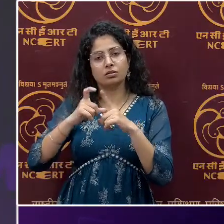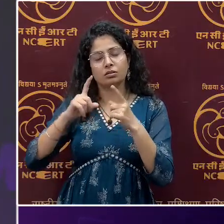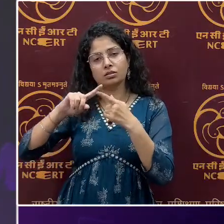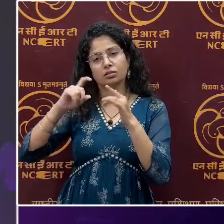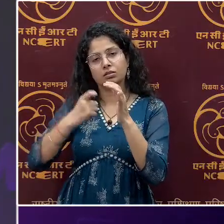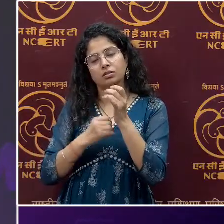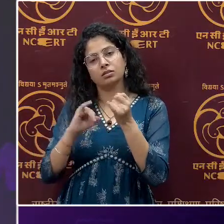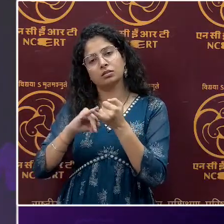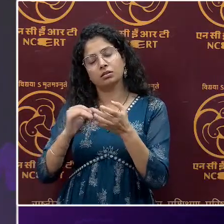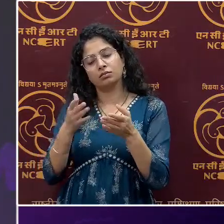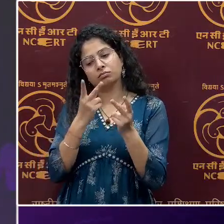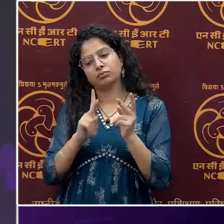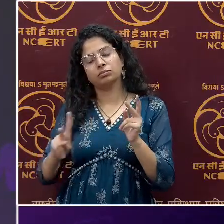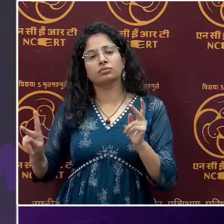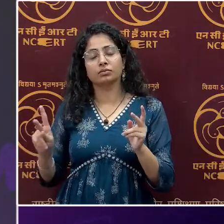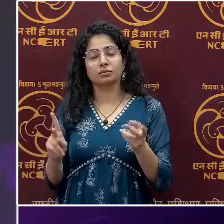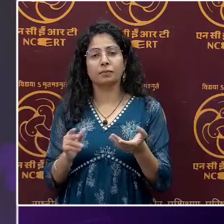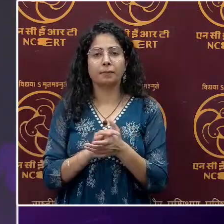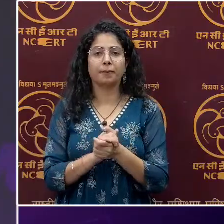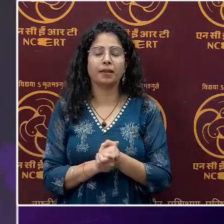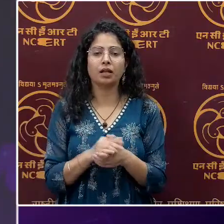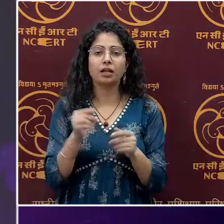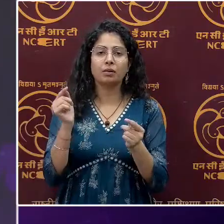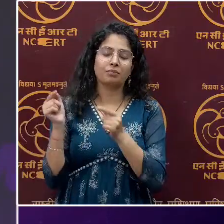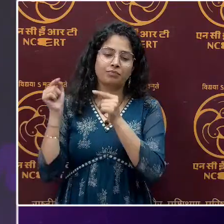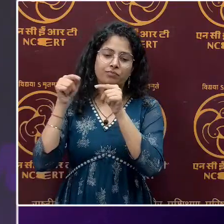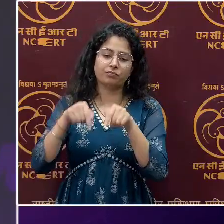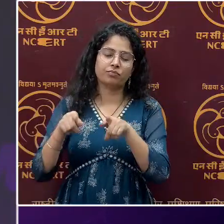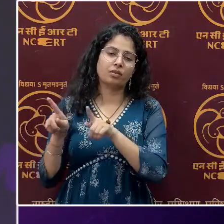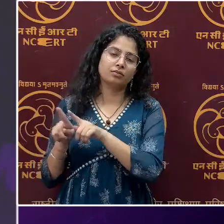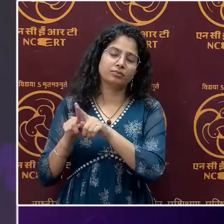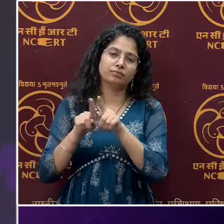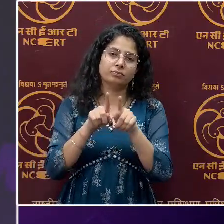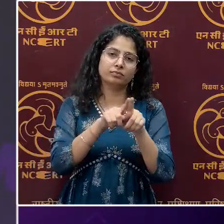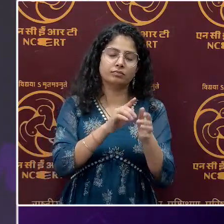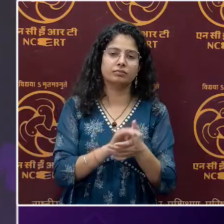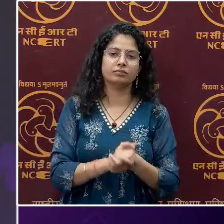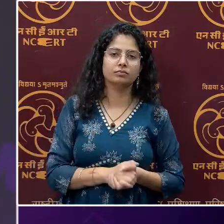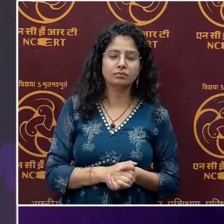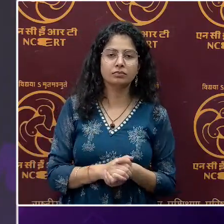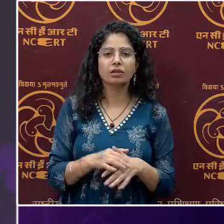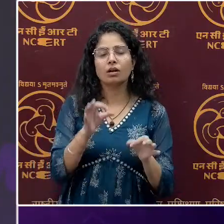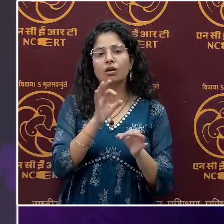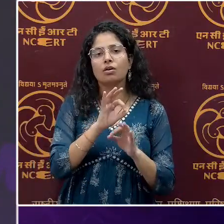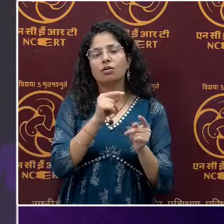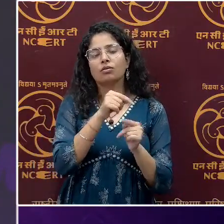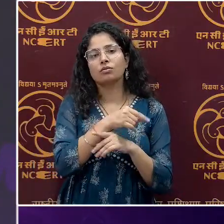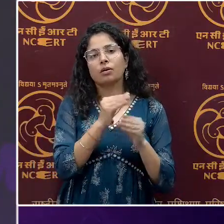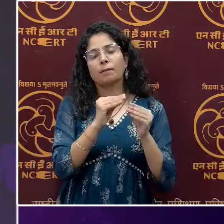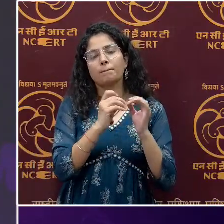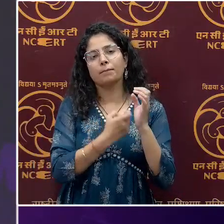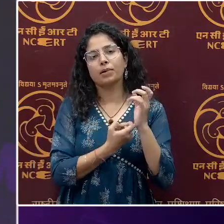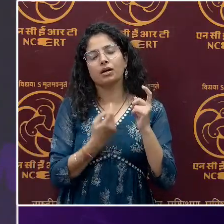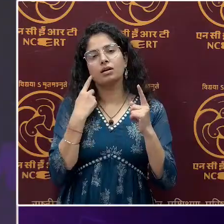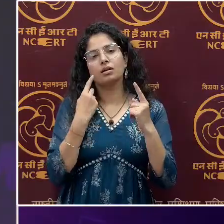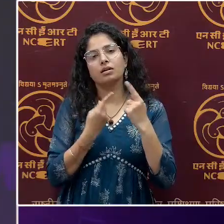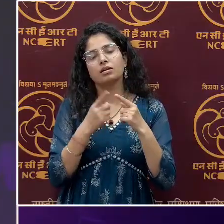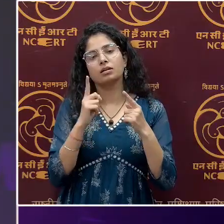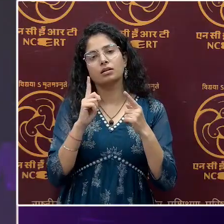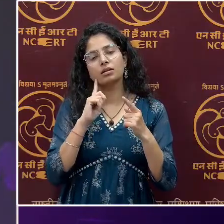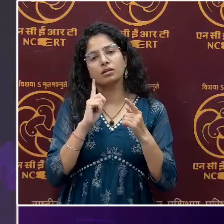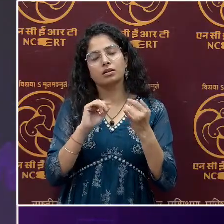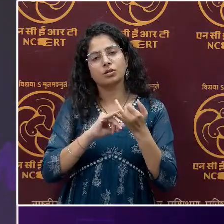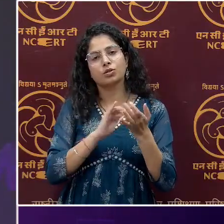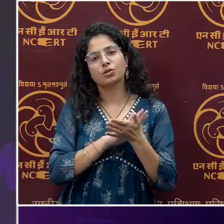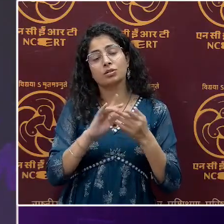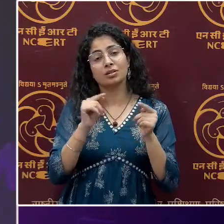for the king, but later on the disciplined army, the disciplined officers, and obviously officers are Britishers. That's why they had those